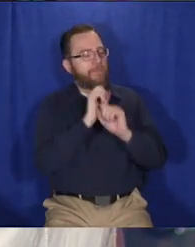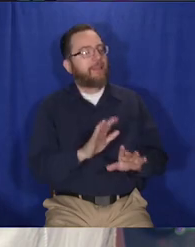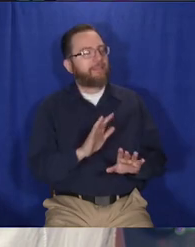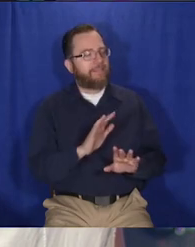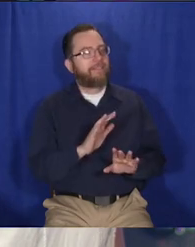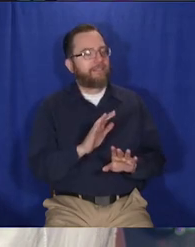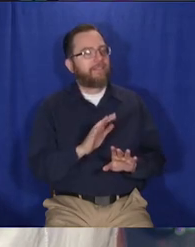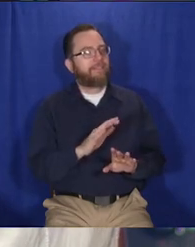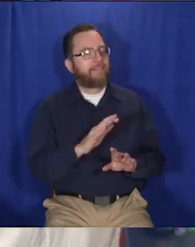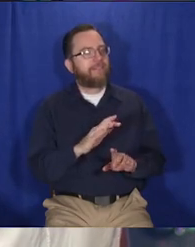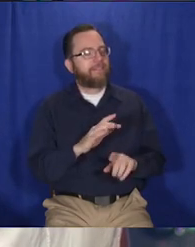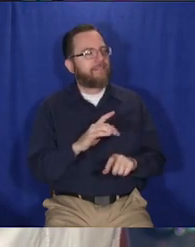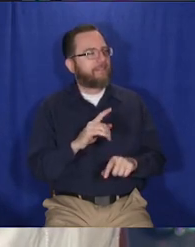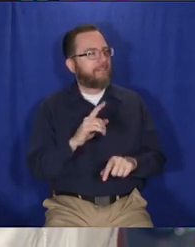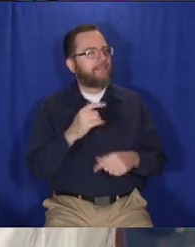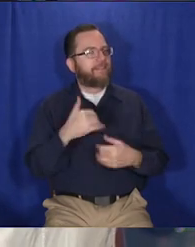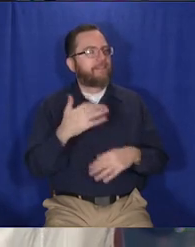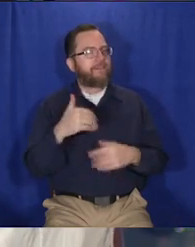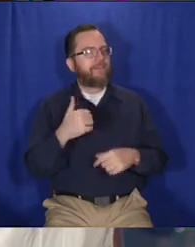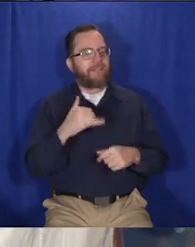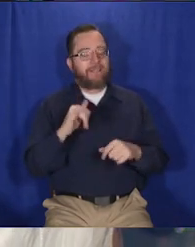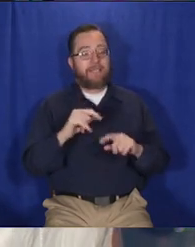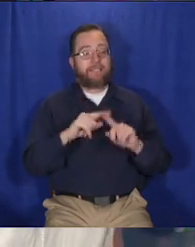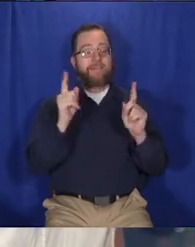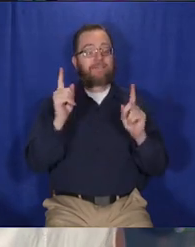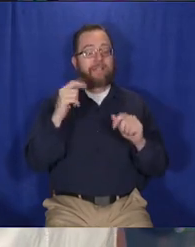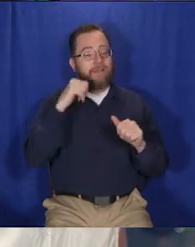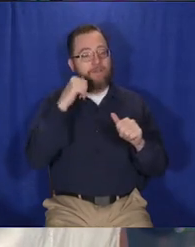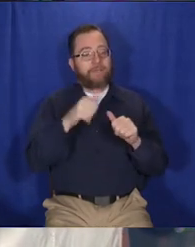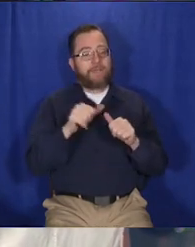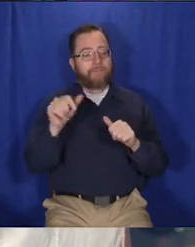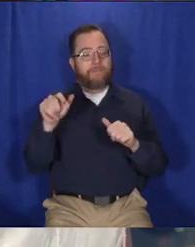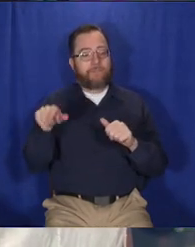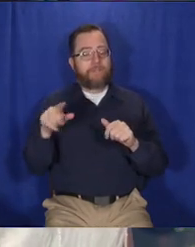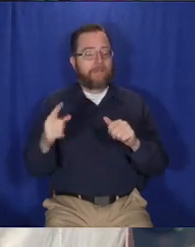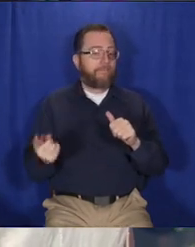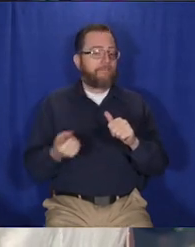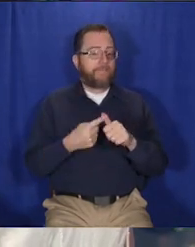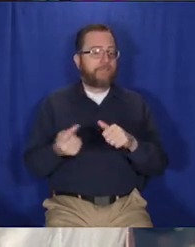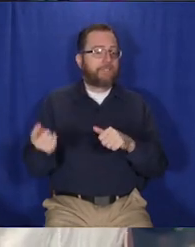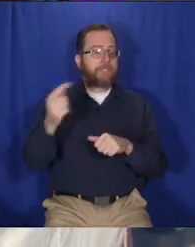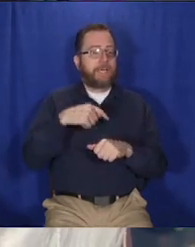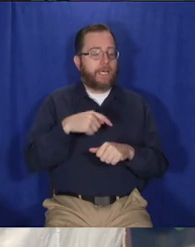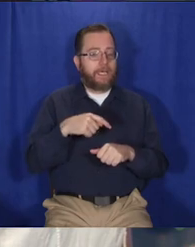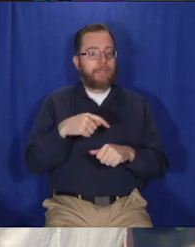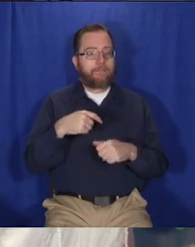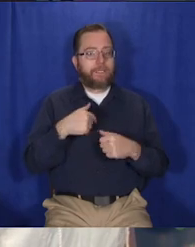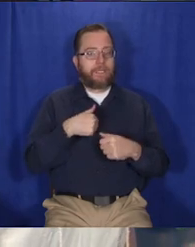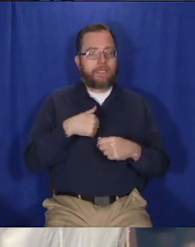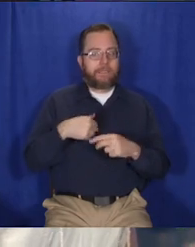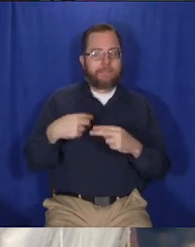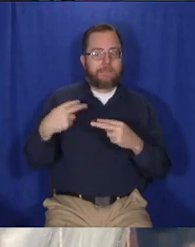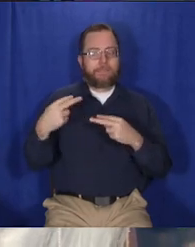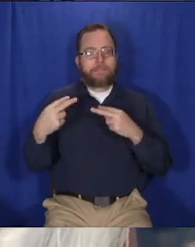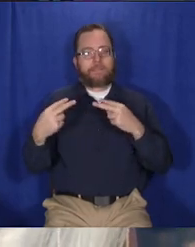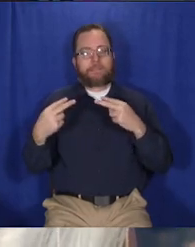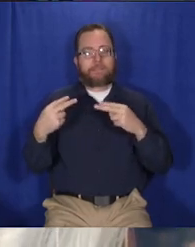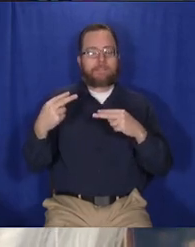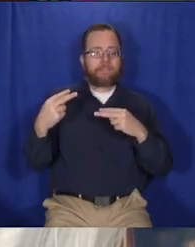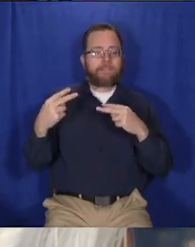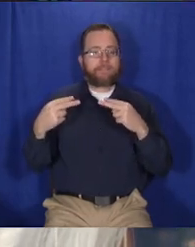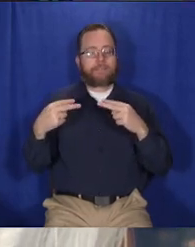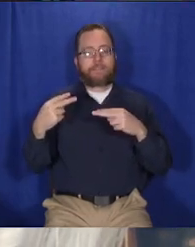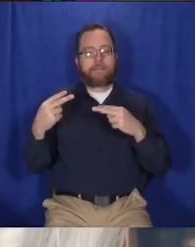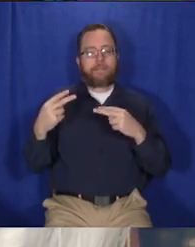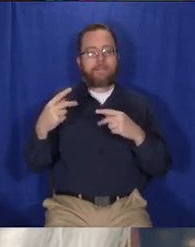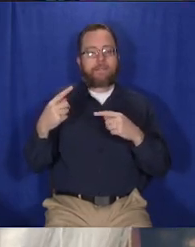it was a lot different than I was expecting. When she first came out, I thought it was going to be a little weird. We don't really know her that well. But when she got